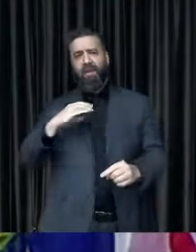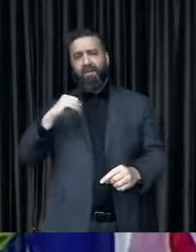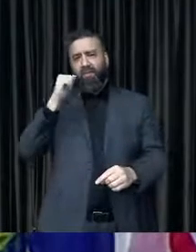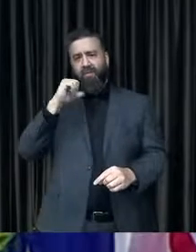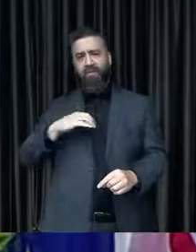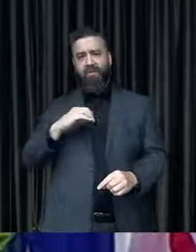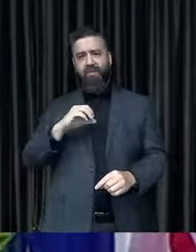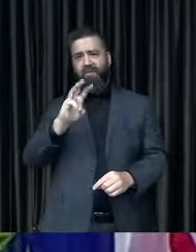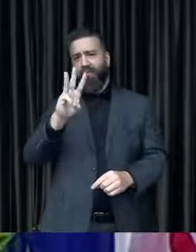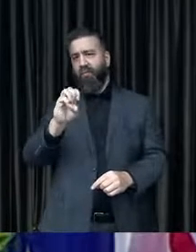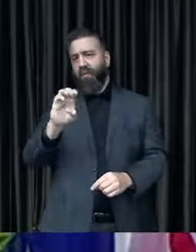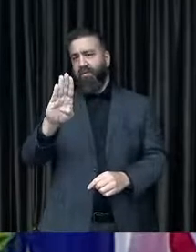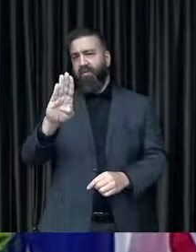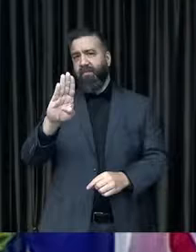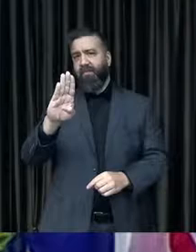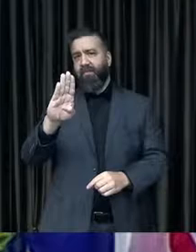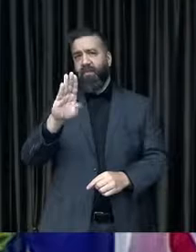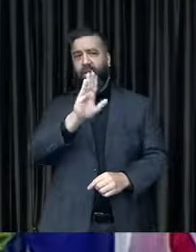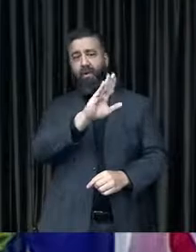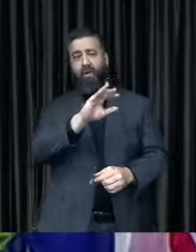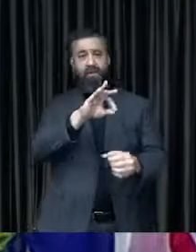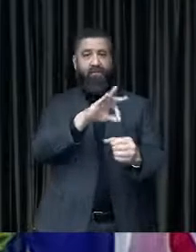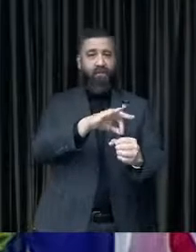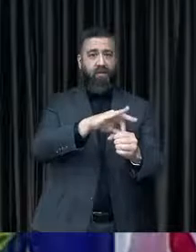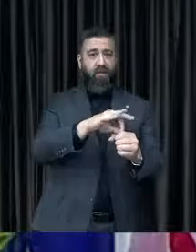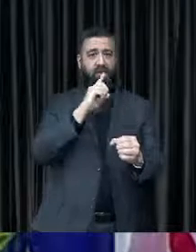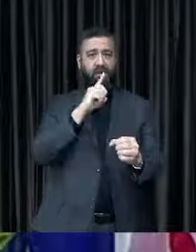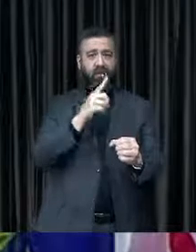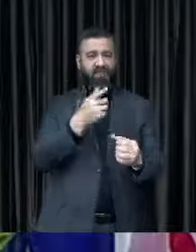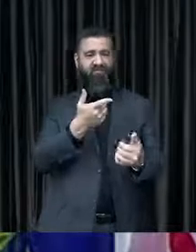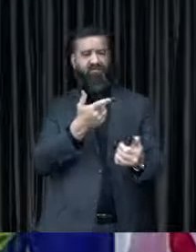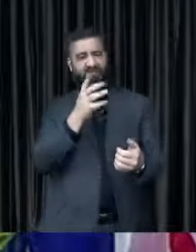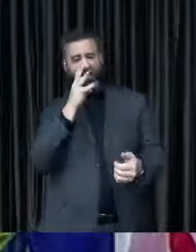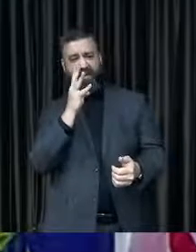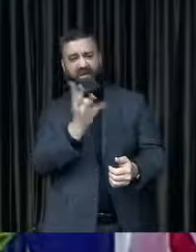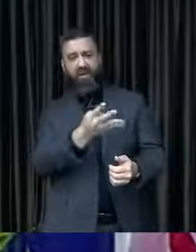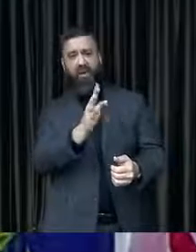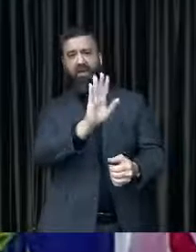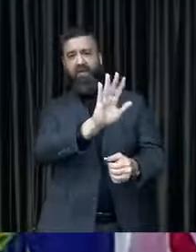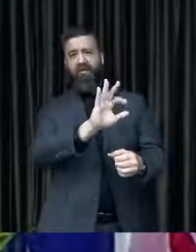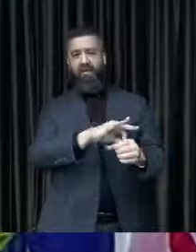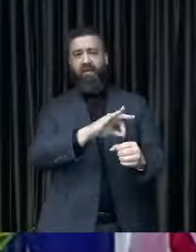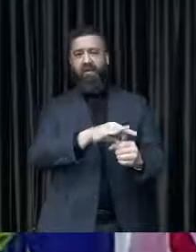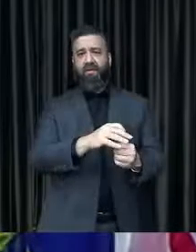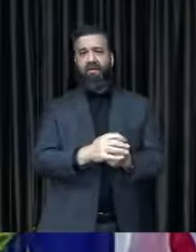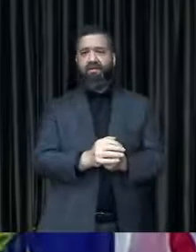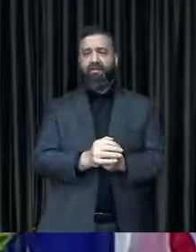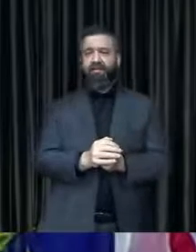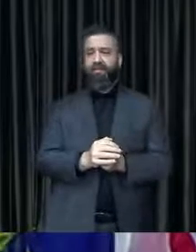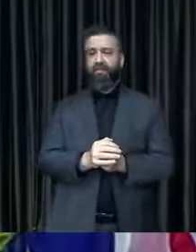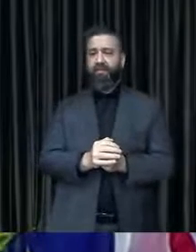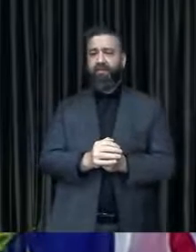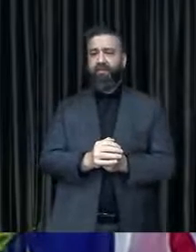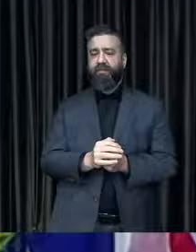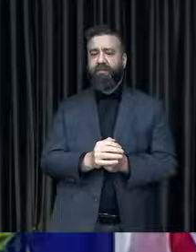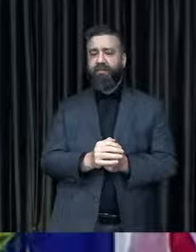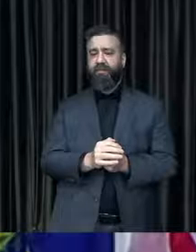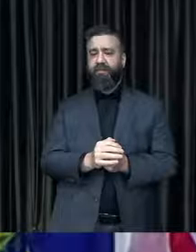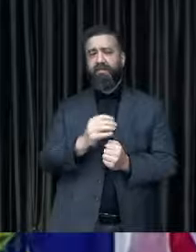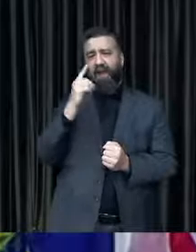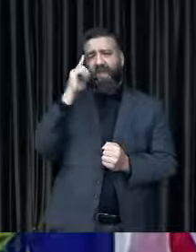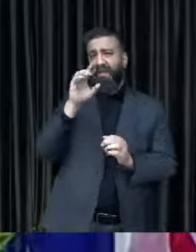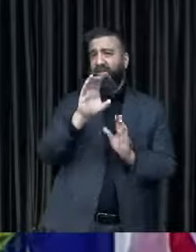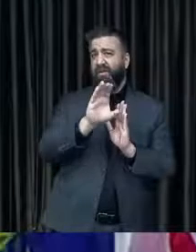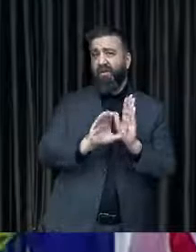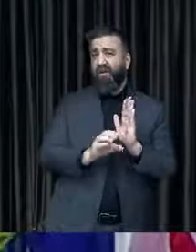last night disenfranchised voters in her district? Well, I think the charter amendments by the Charter Commission